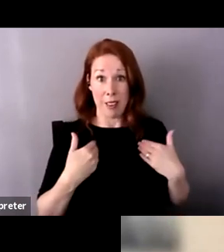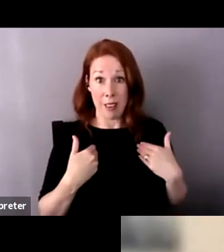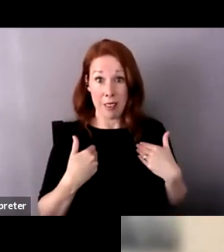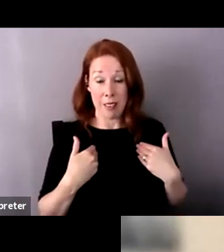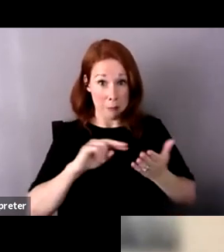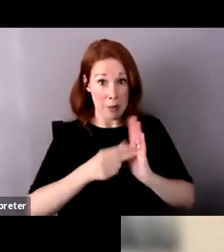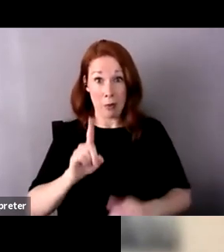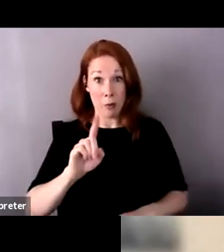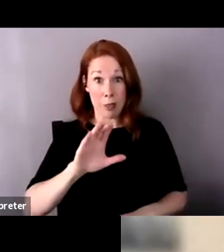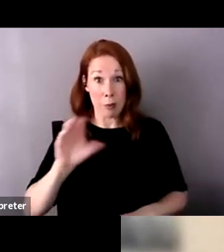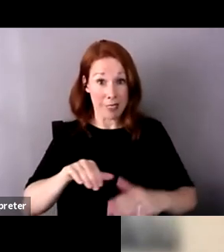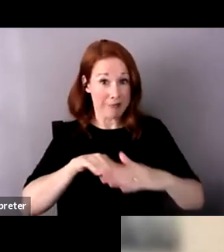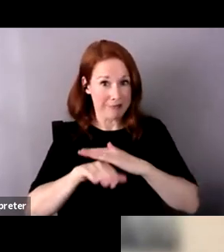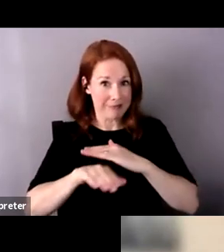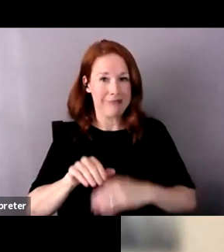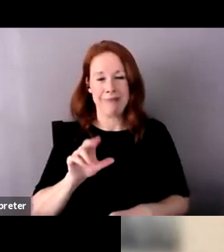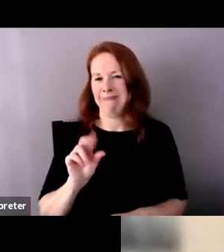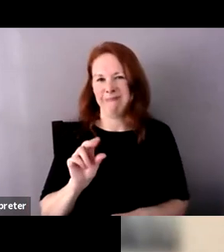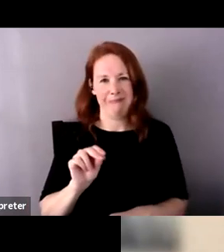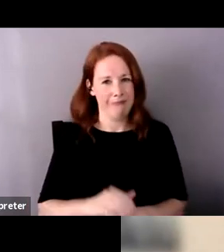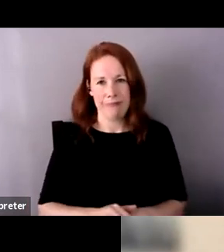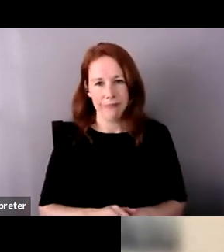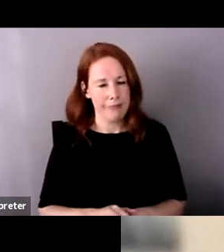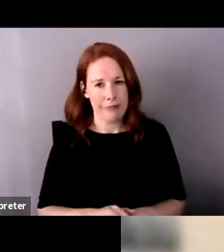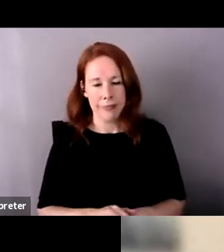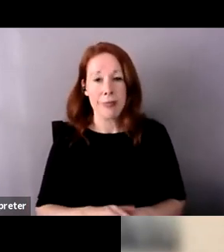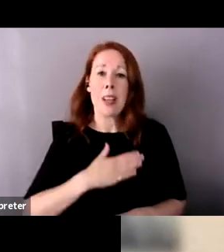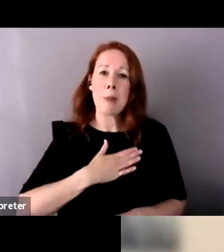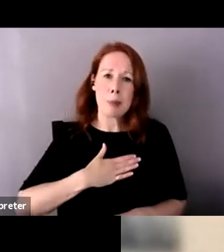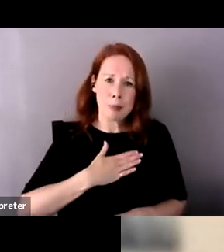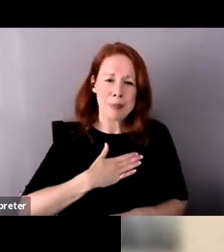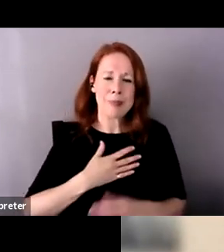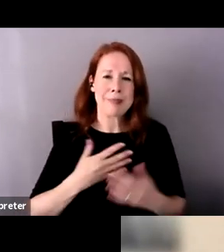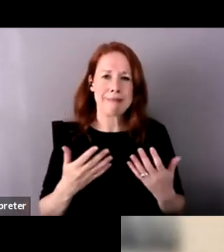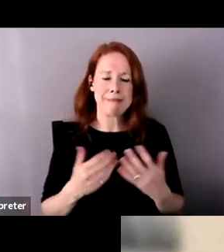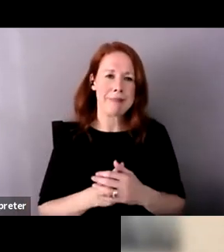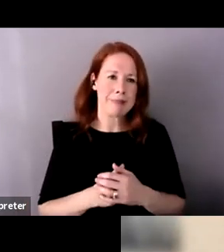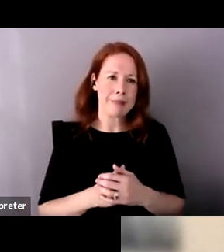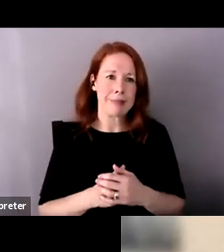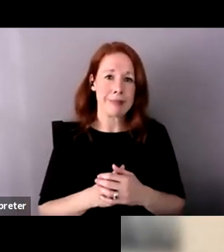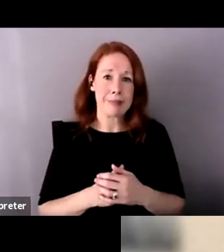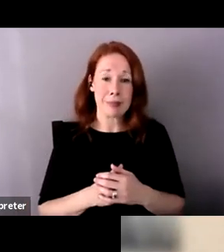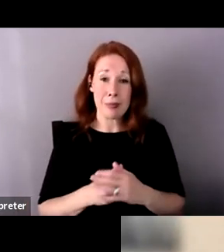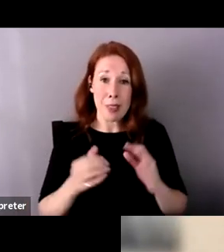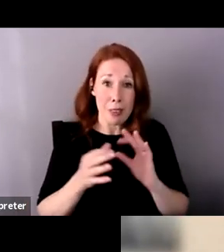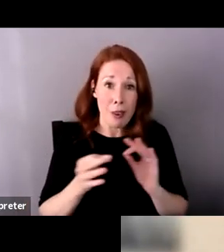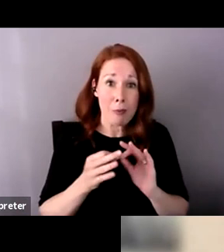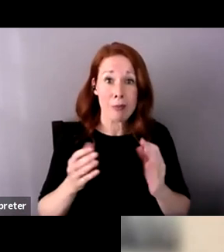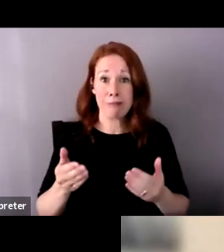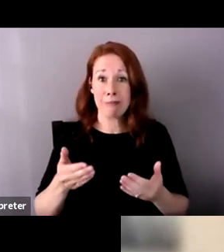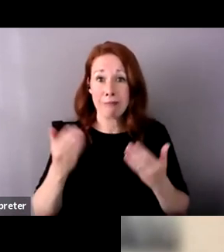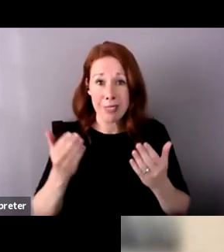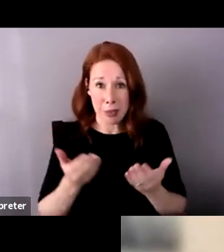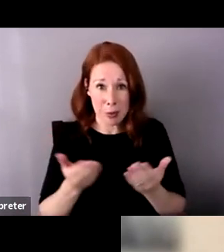it's accessible. So I'm really appreciative of the suggestions and comments and